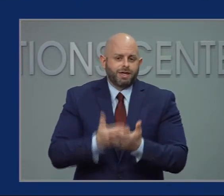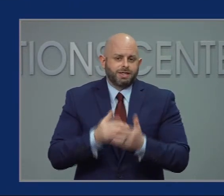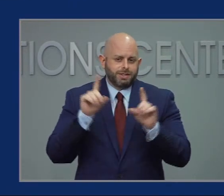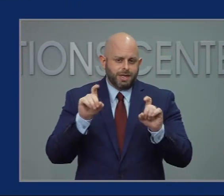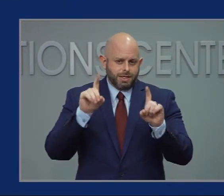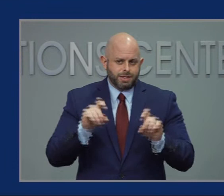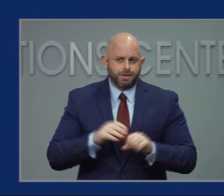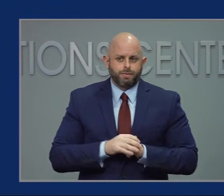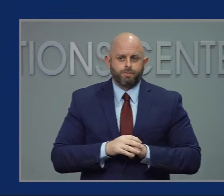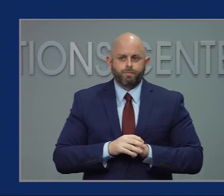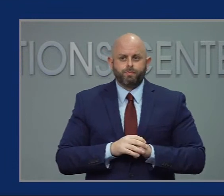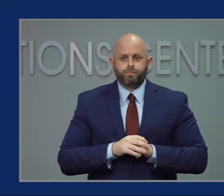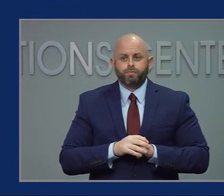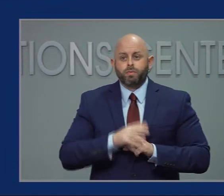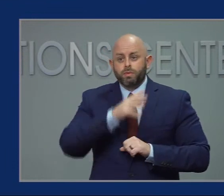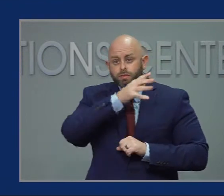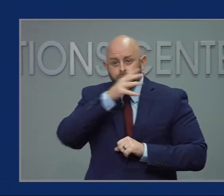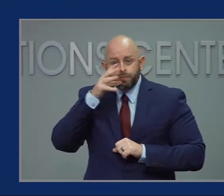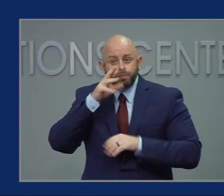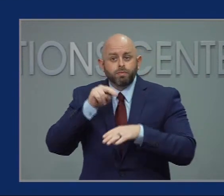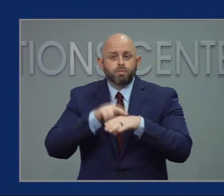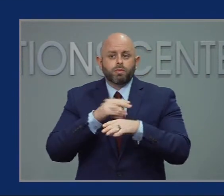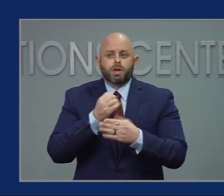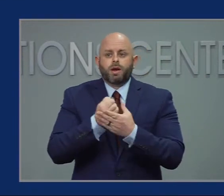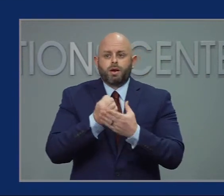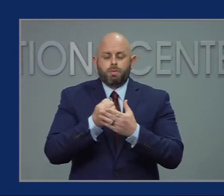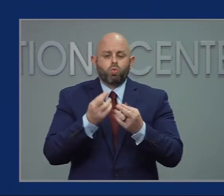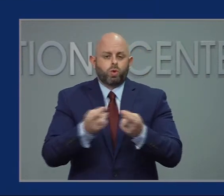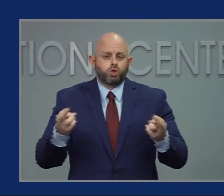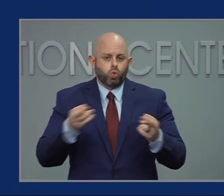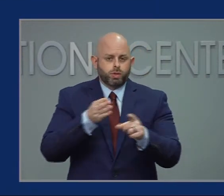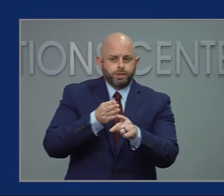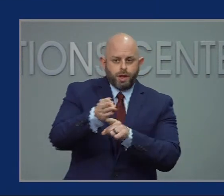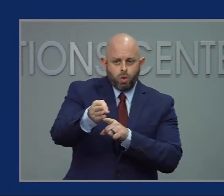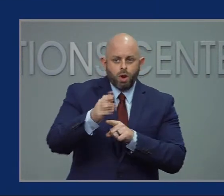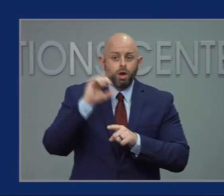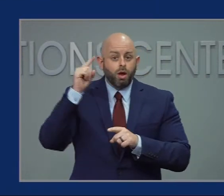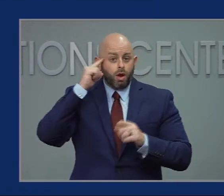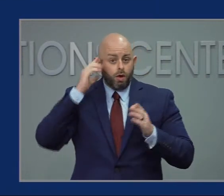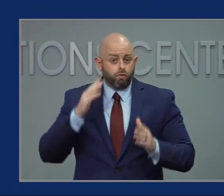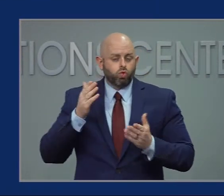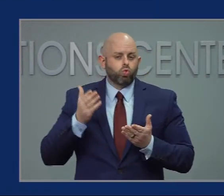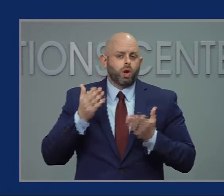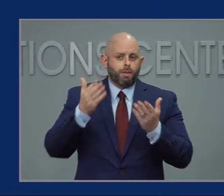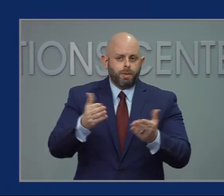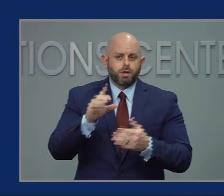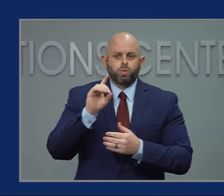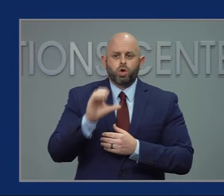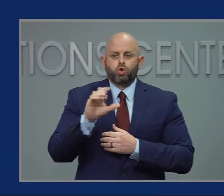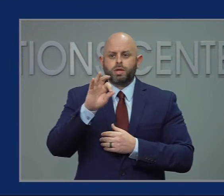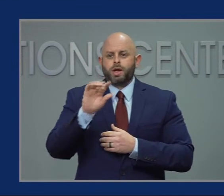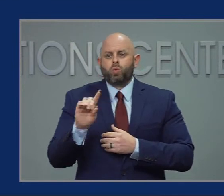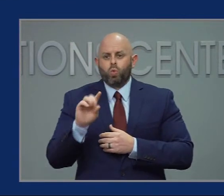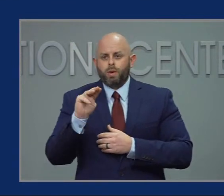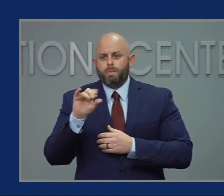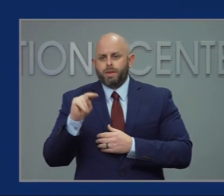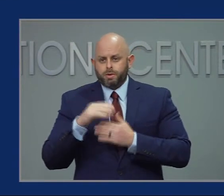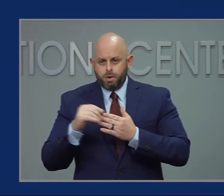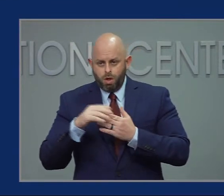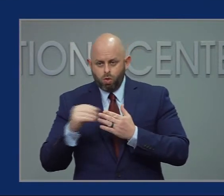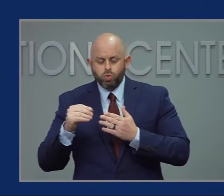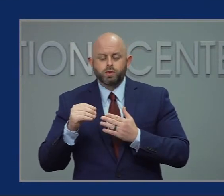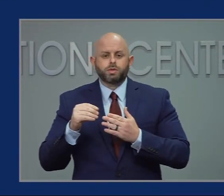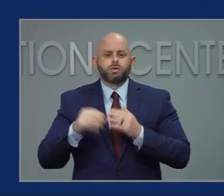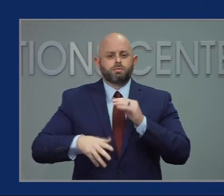In the agriculture, natural, and economic resources area, the governor recommends $191 million in